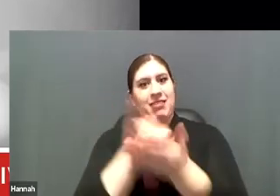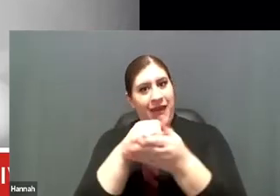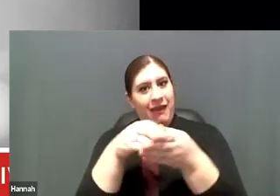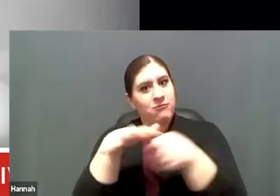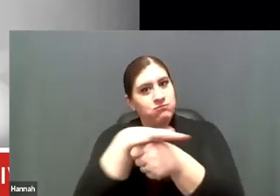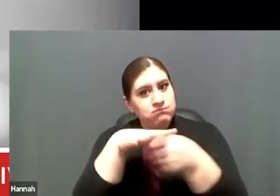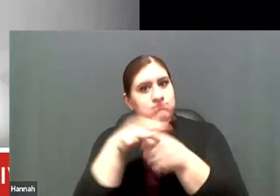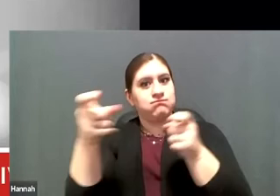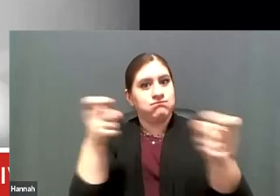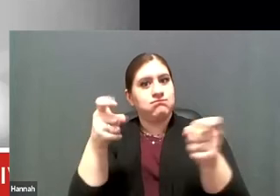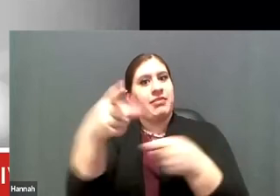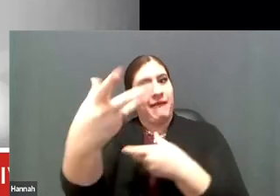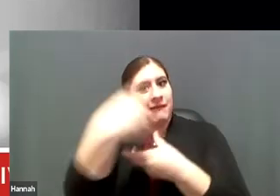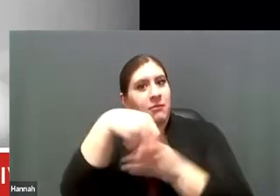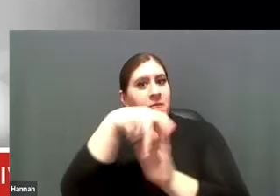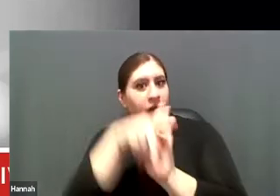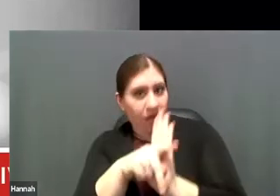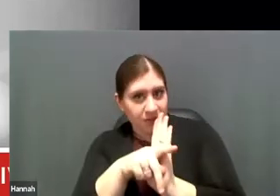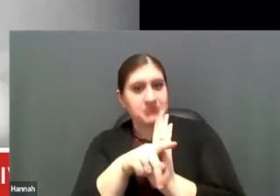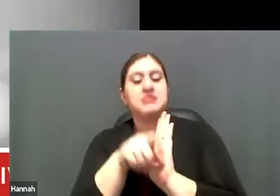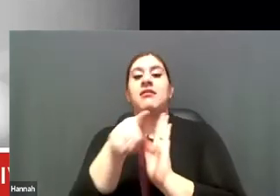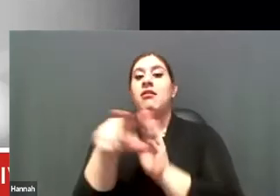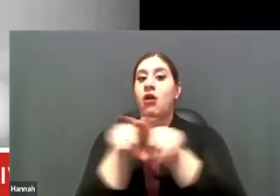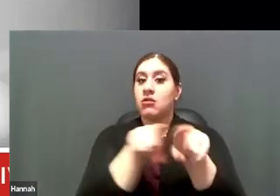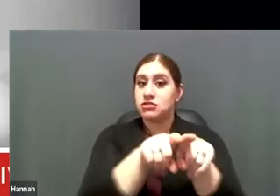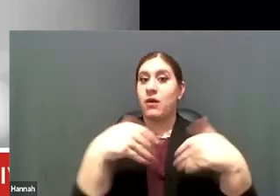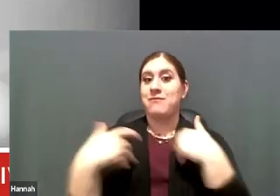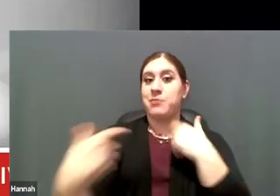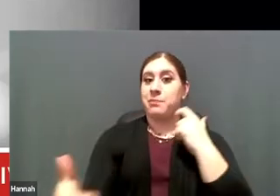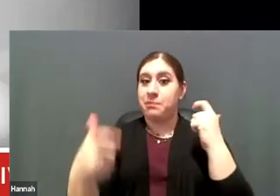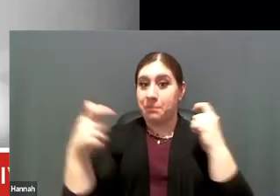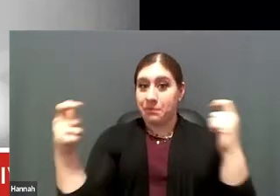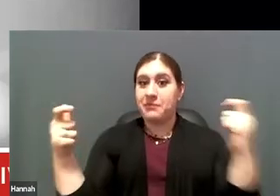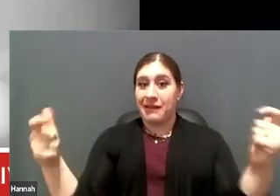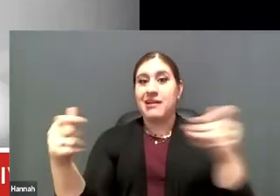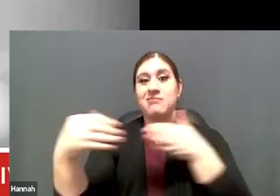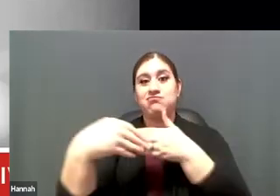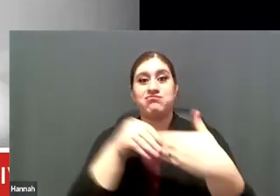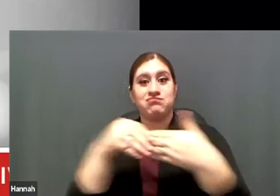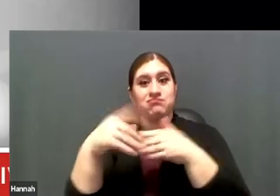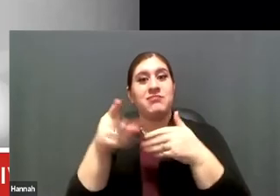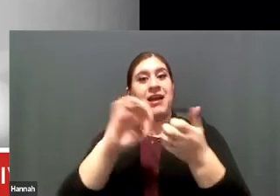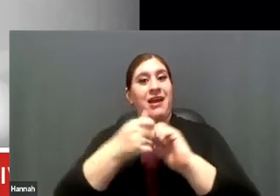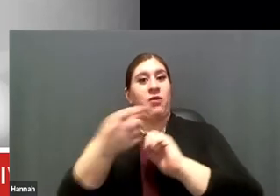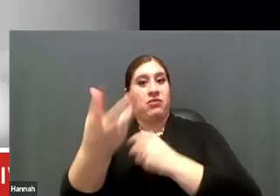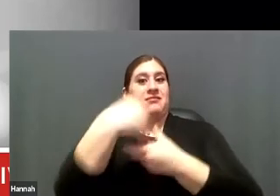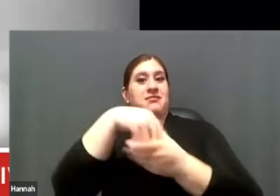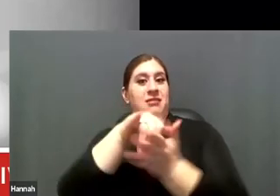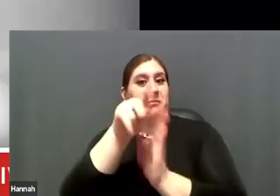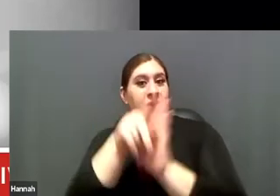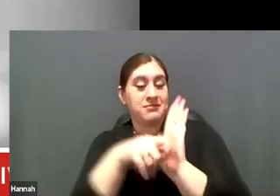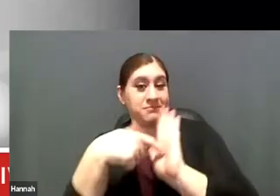implement policy. They also have a large leeway in how they implement policy. For